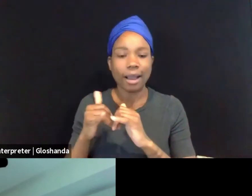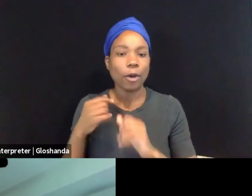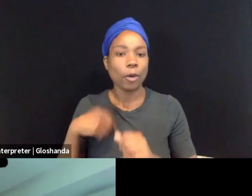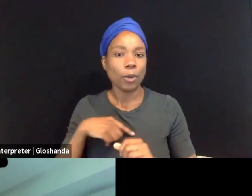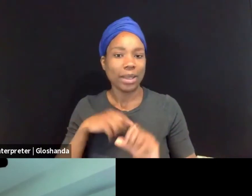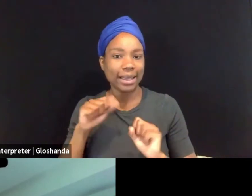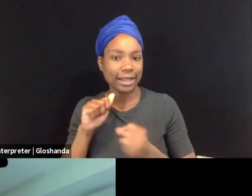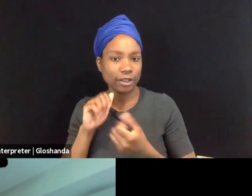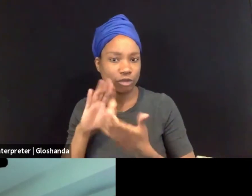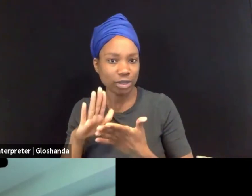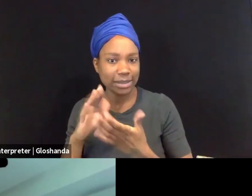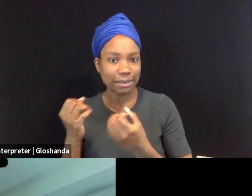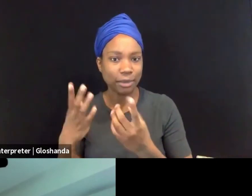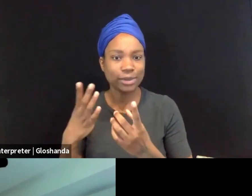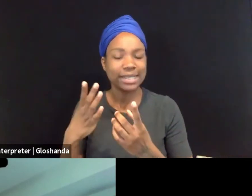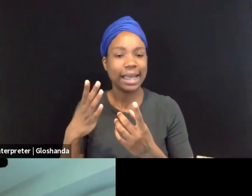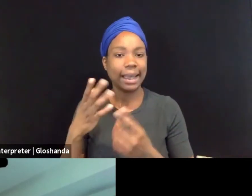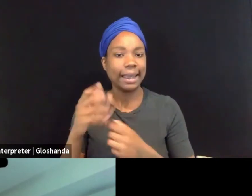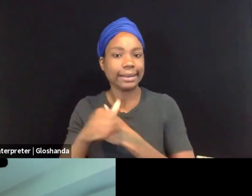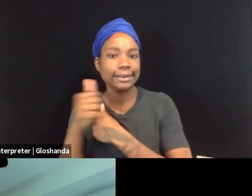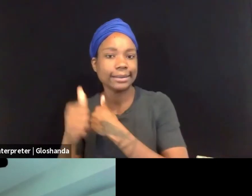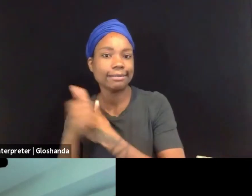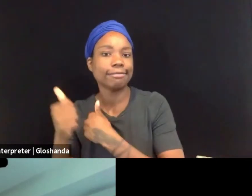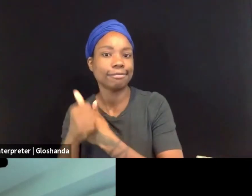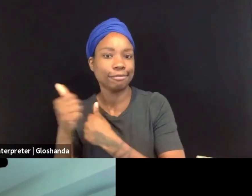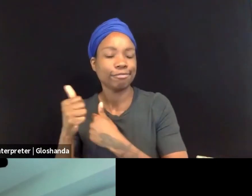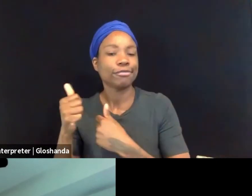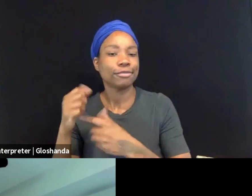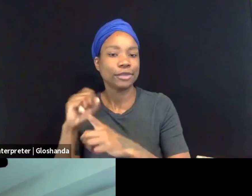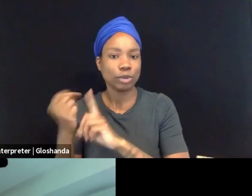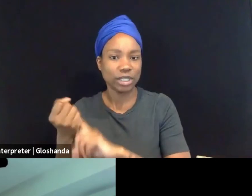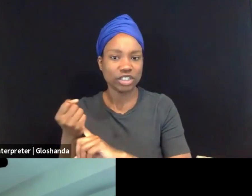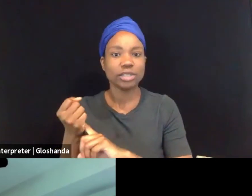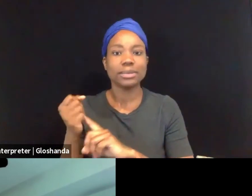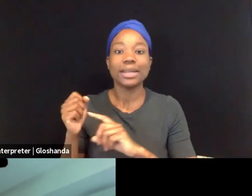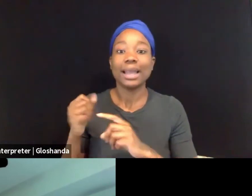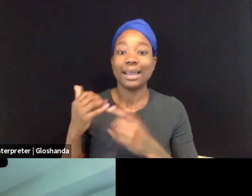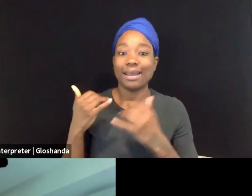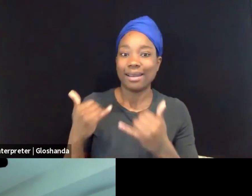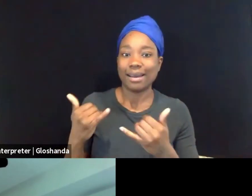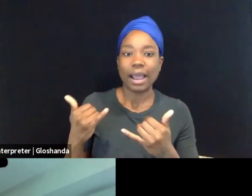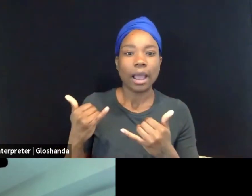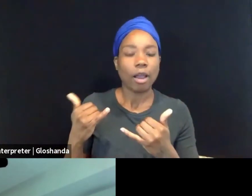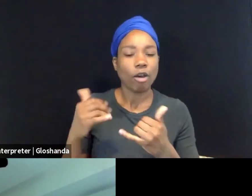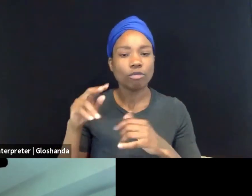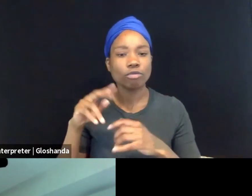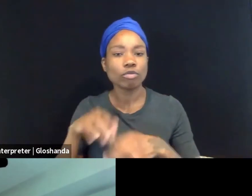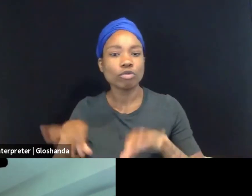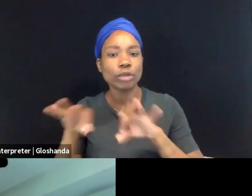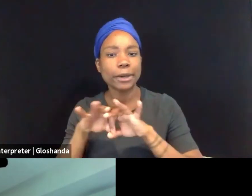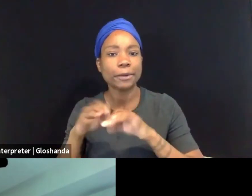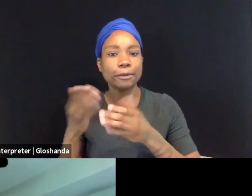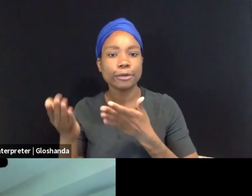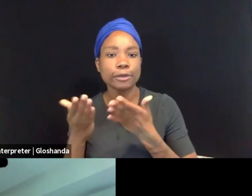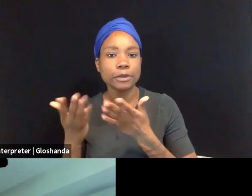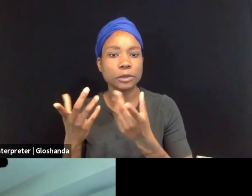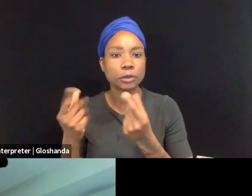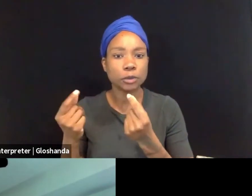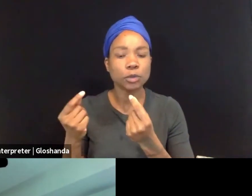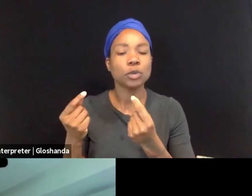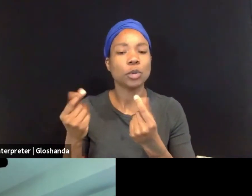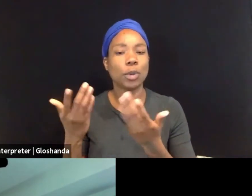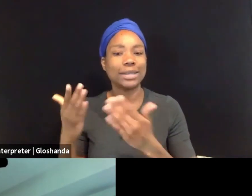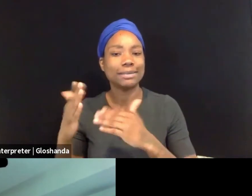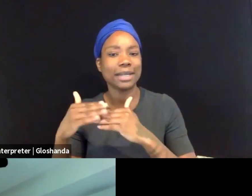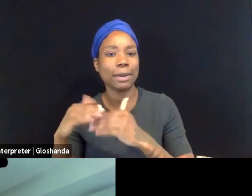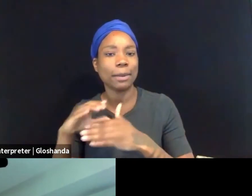minimum consequences for public safety and health? And what are we doing with innovation? This is harder to measure at a national scale.